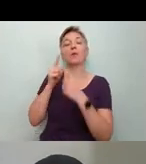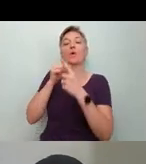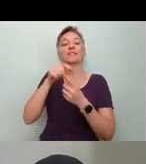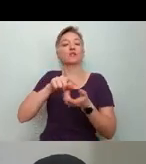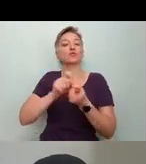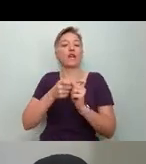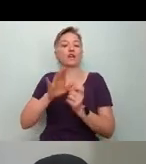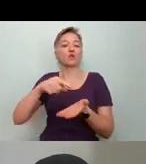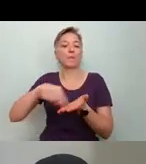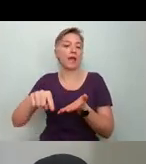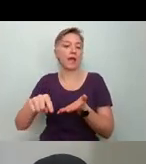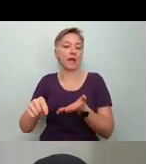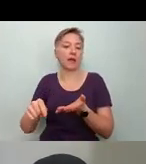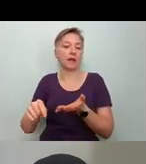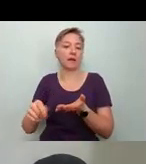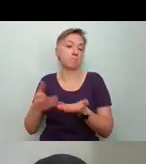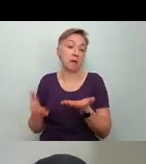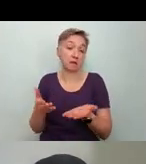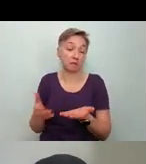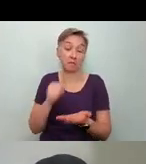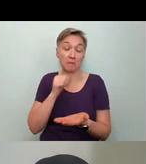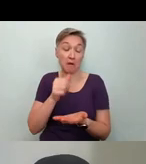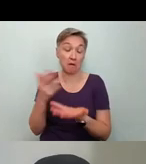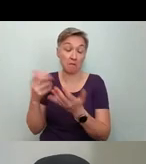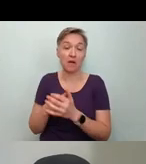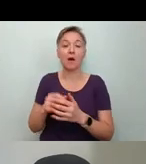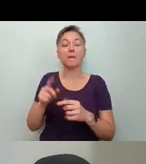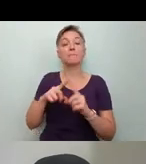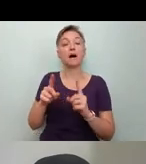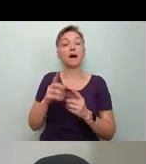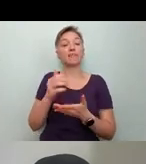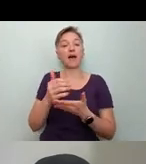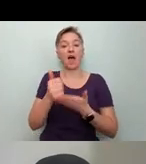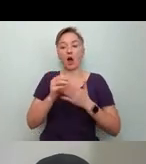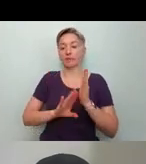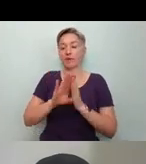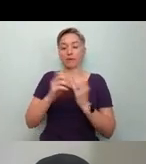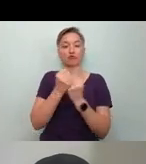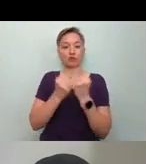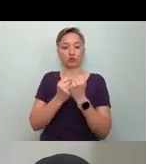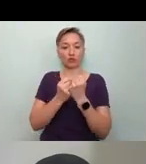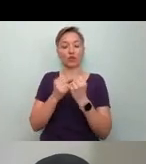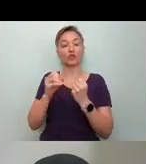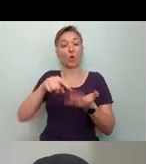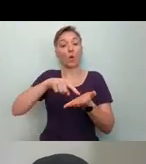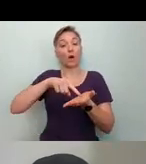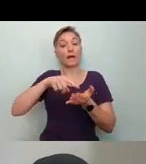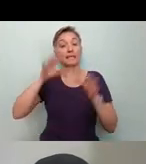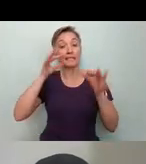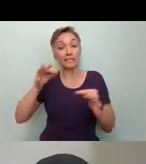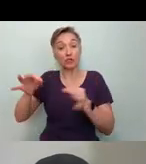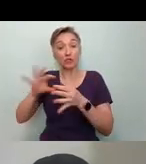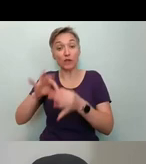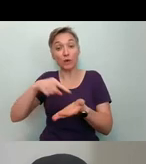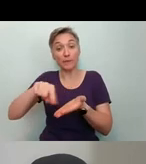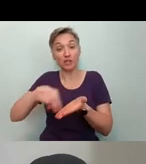to create a structure that will allow for compensation decisions to be made fairly, equitably,